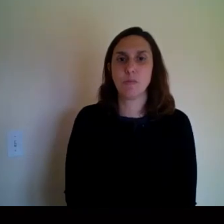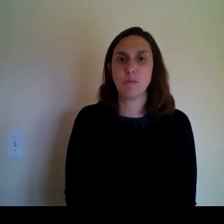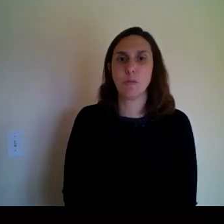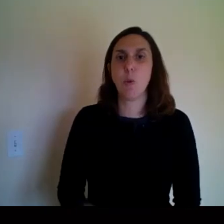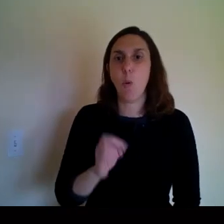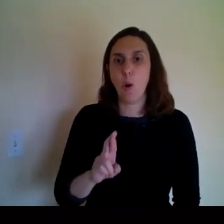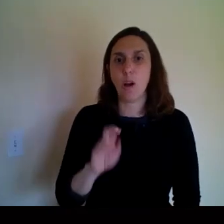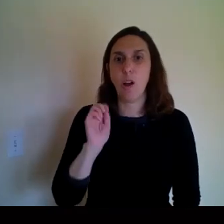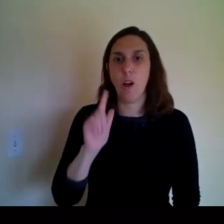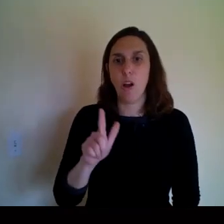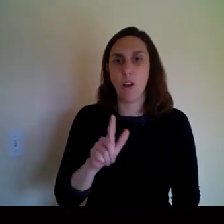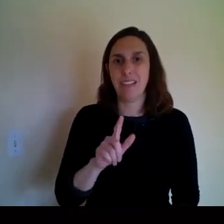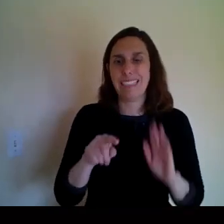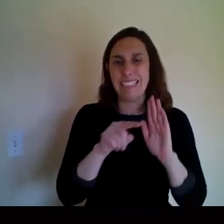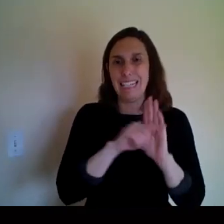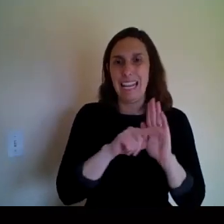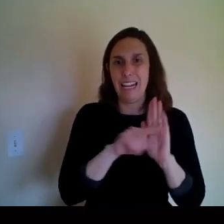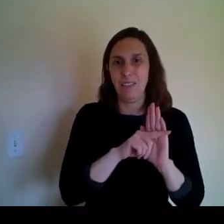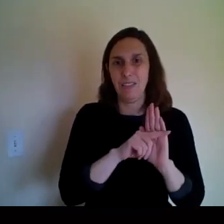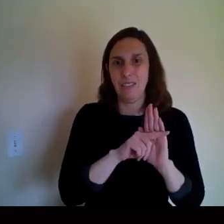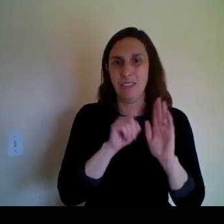or all negative answers. And I should